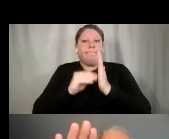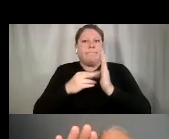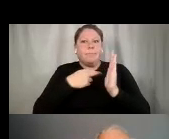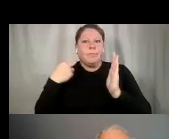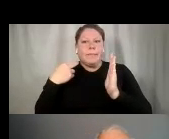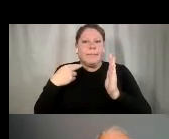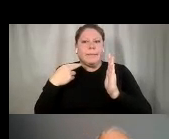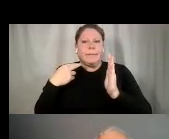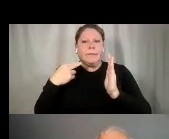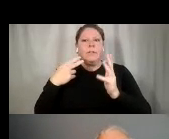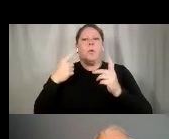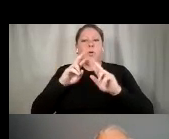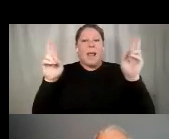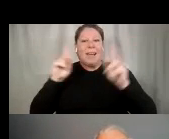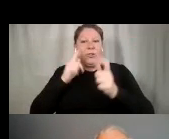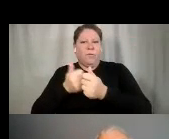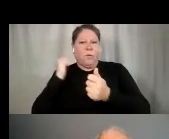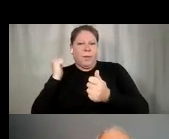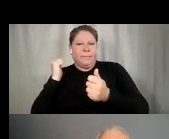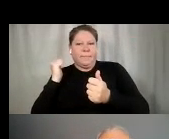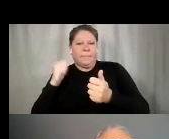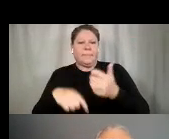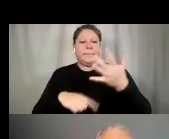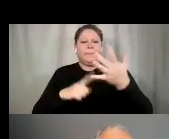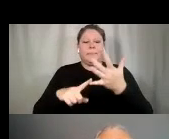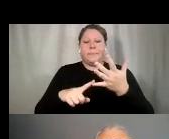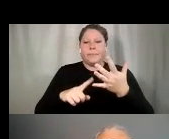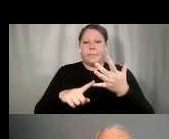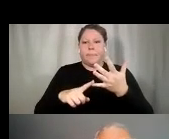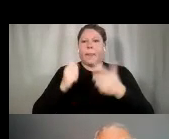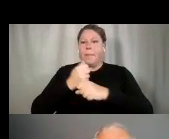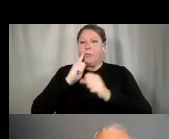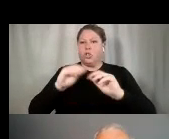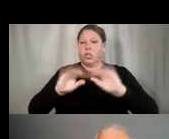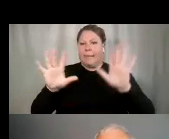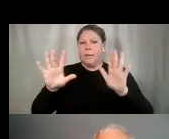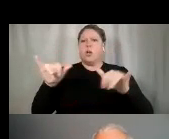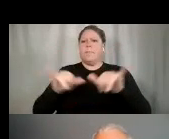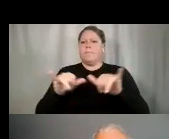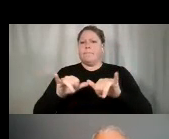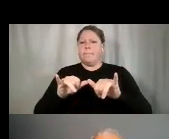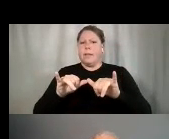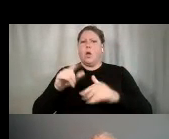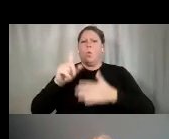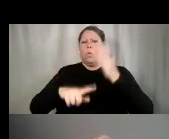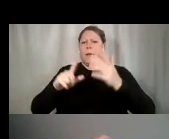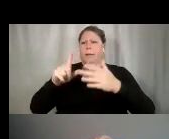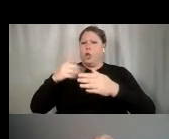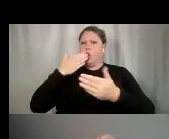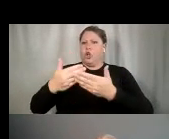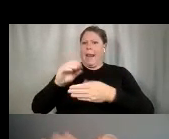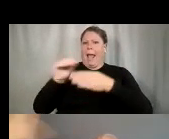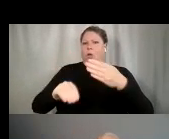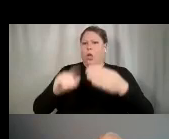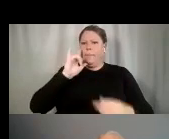and avoid some of the bad things from happening. And then being very clear on the metrics of what the results look like. And